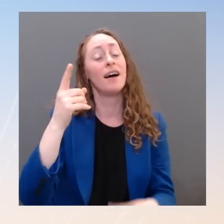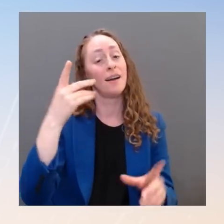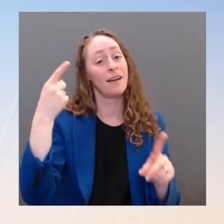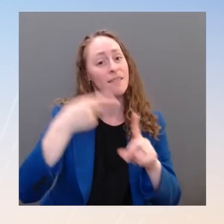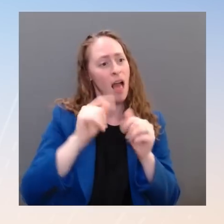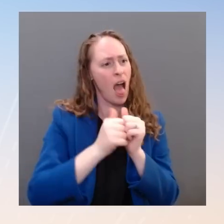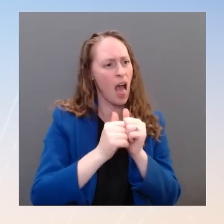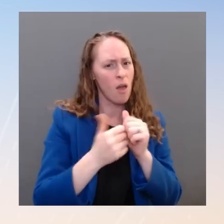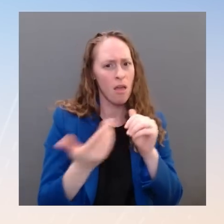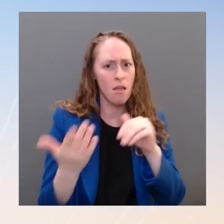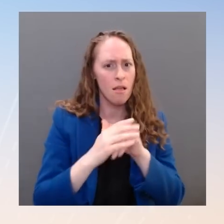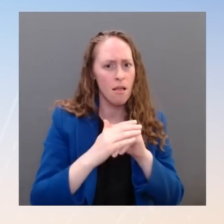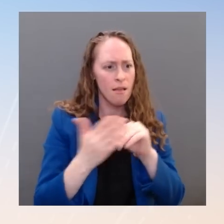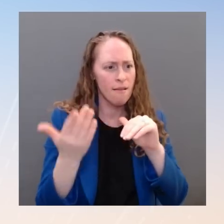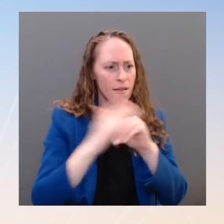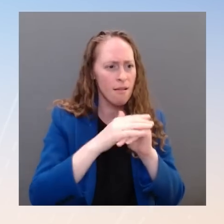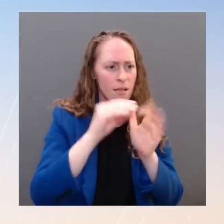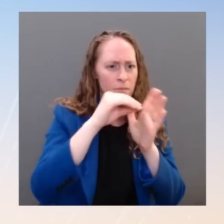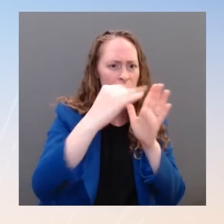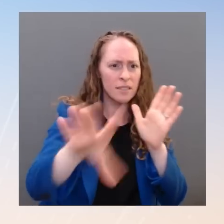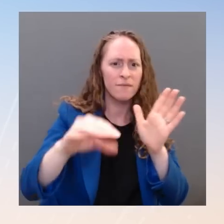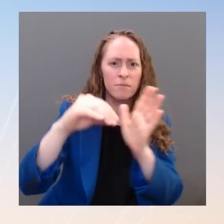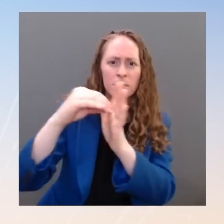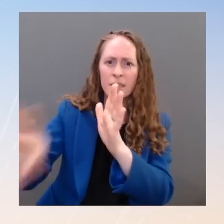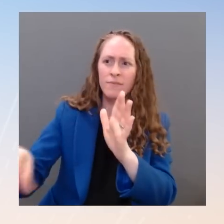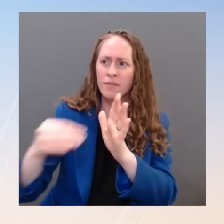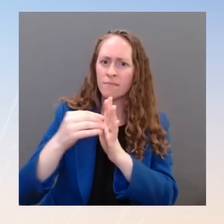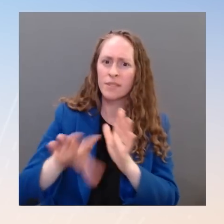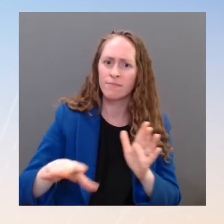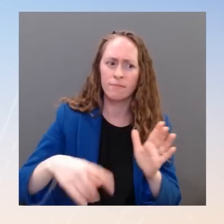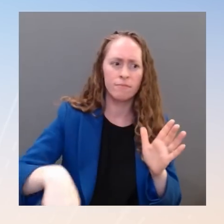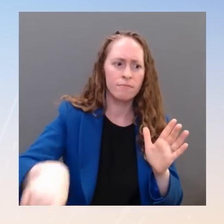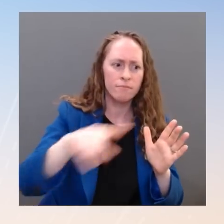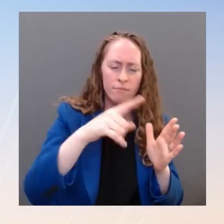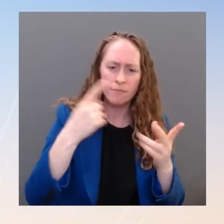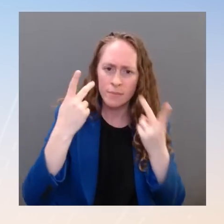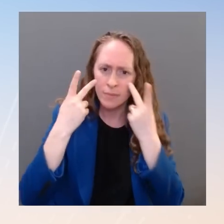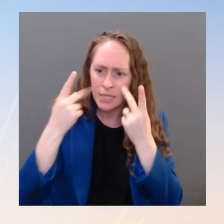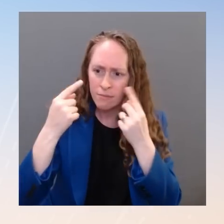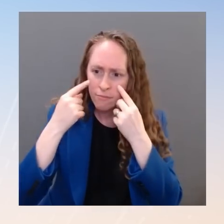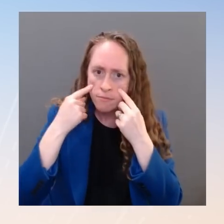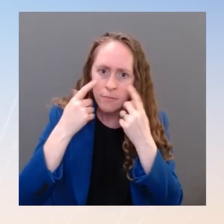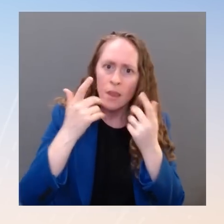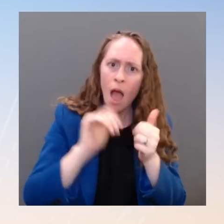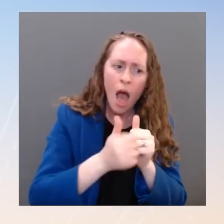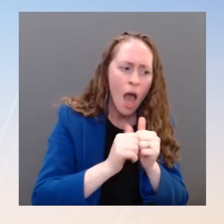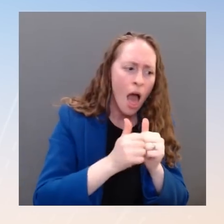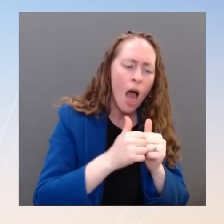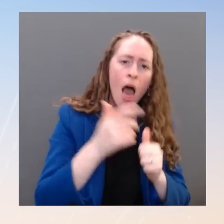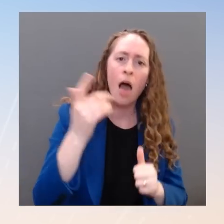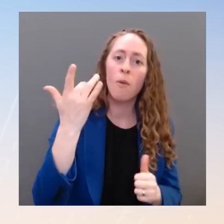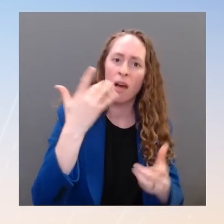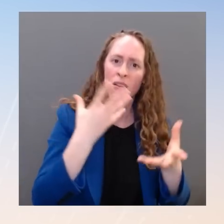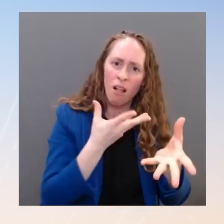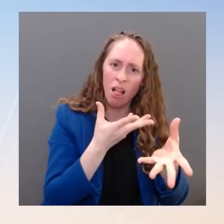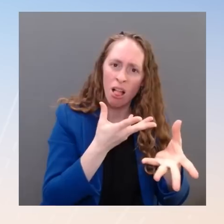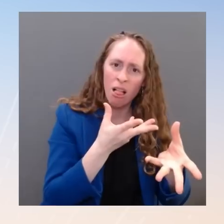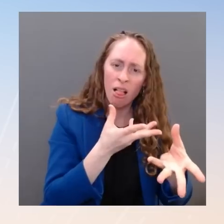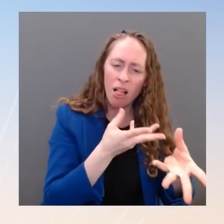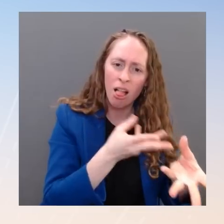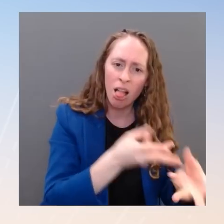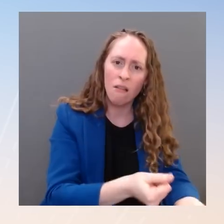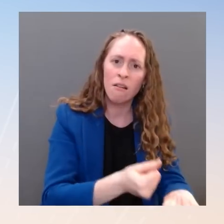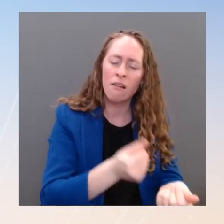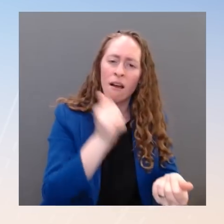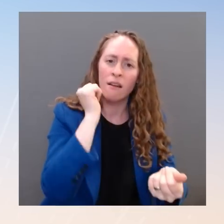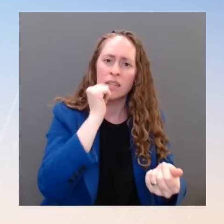budgets. And what we're talking about here is how to provide people with relief. how we can provide them with relief or